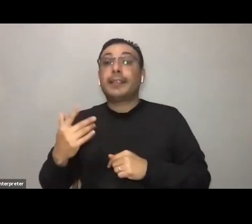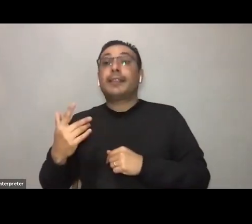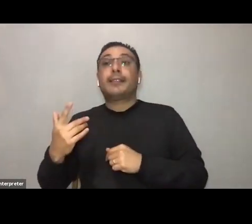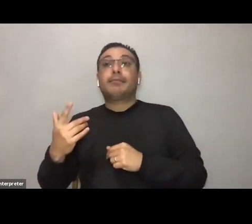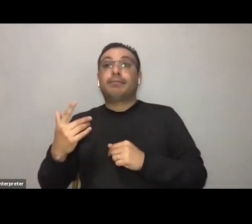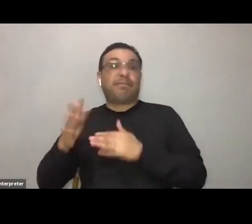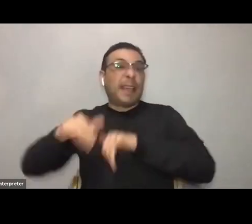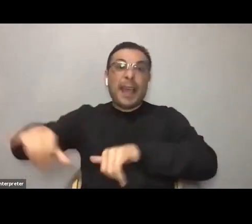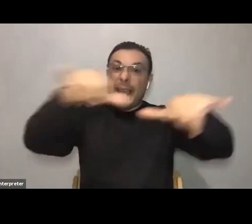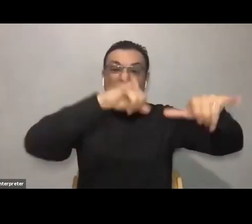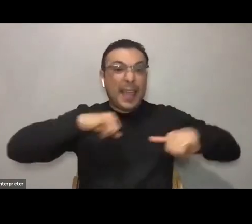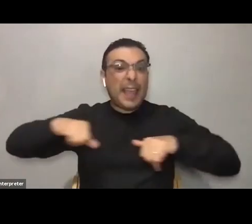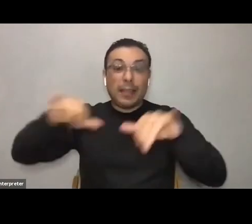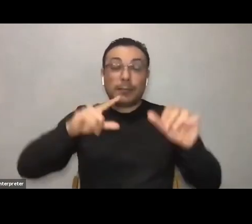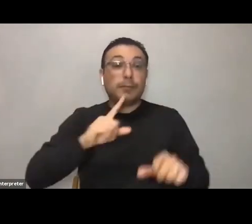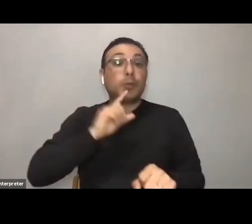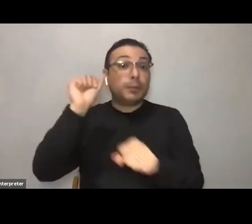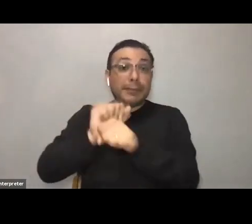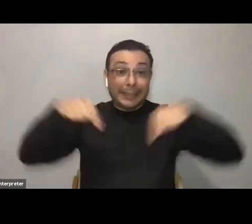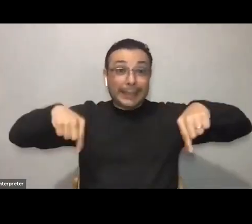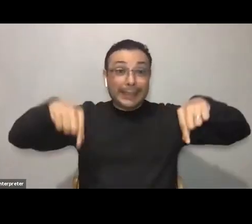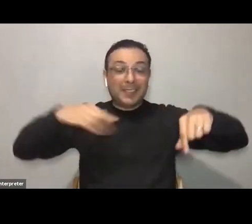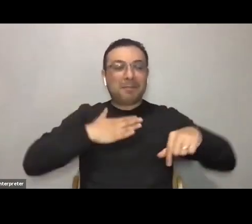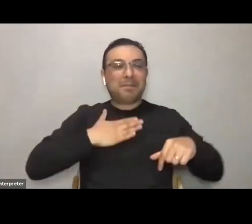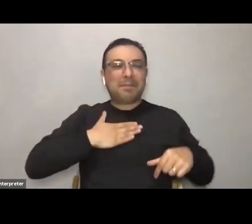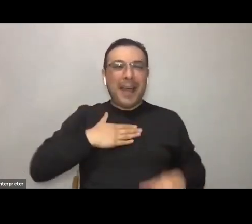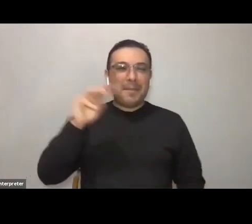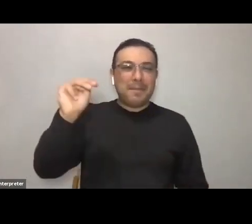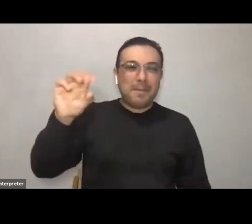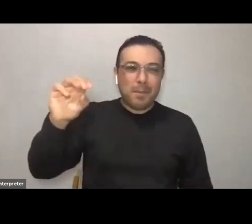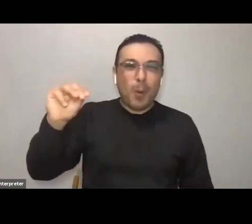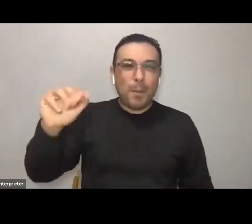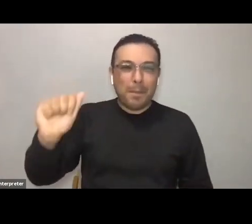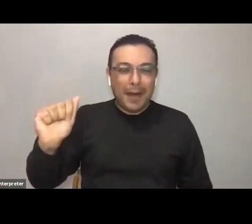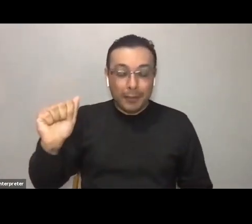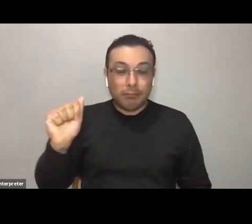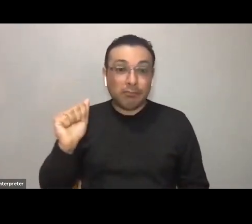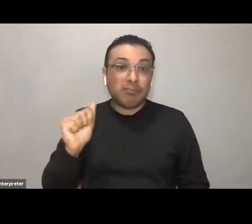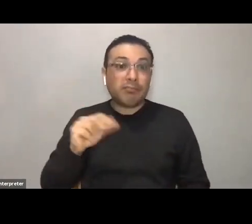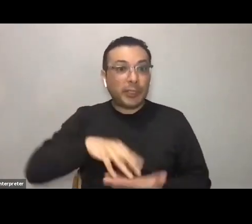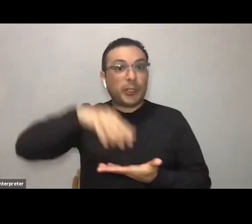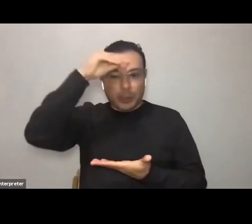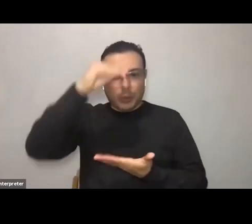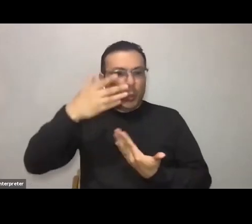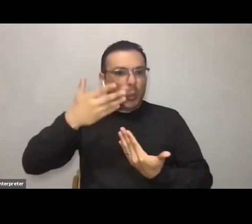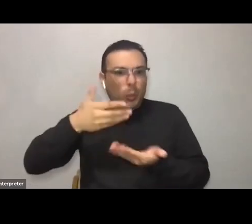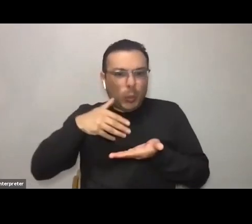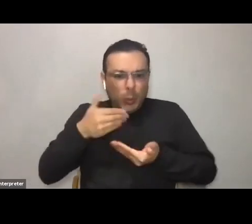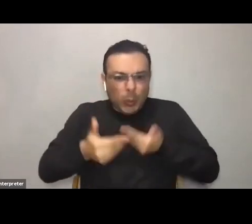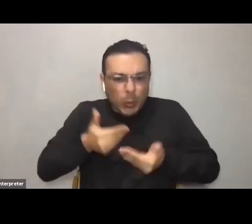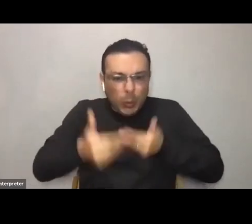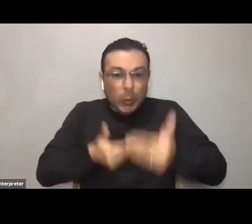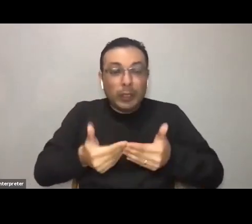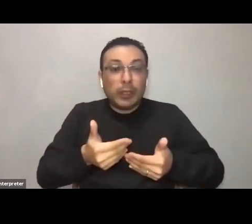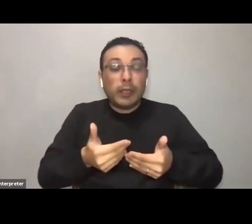that. We definitely learned that at MoMA too. And we also learned that our audiences really appreciated our